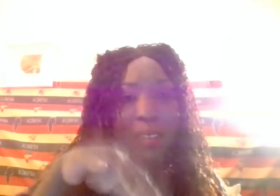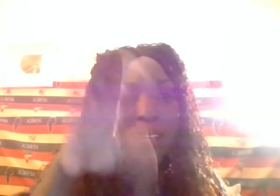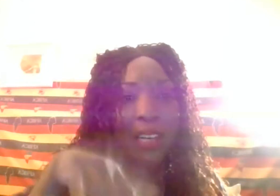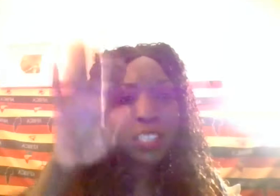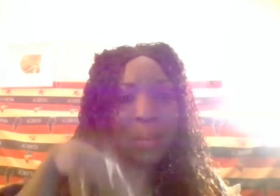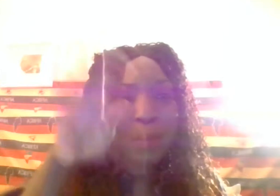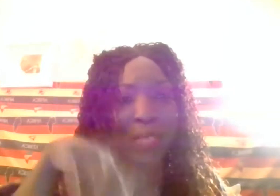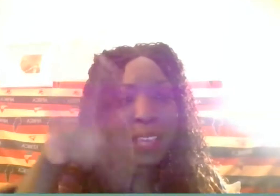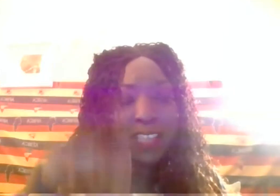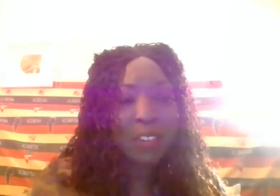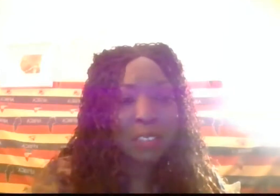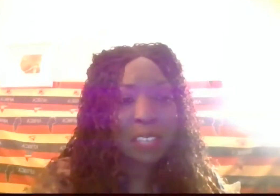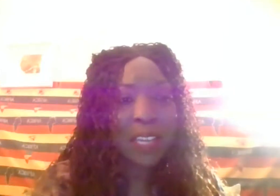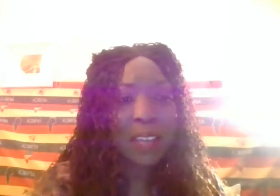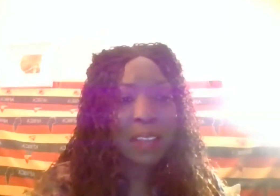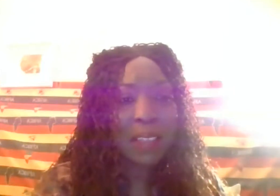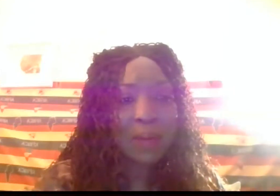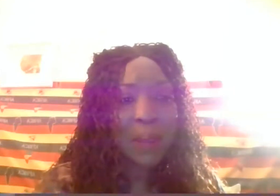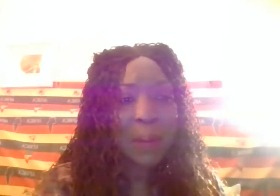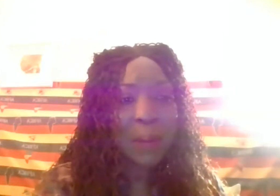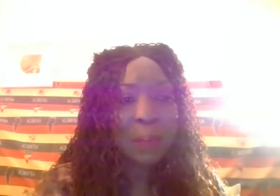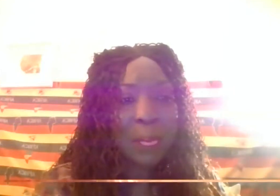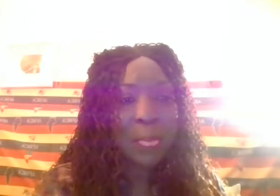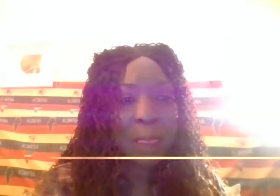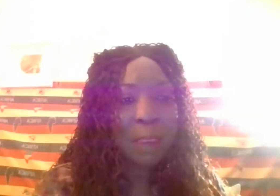little jumpy things. Can you see it like that way?